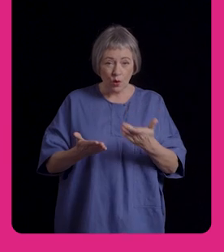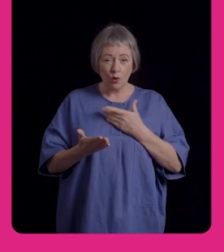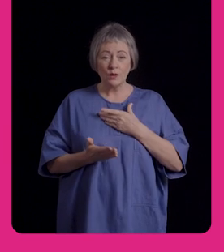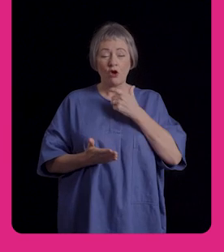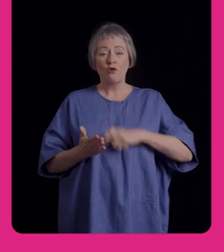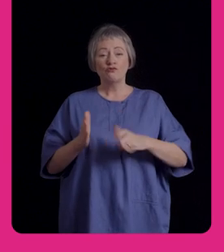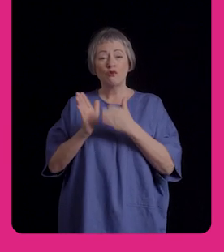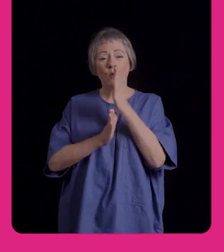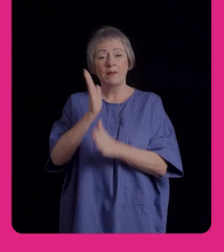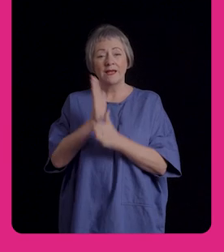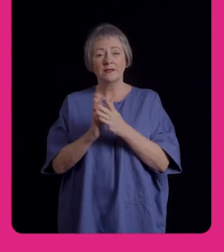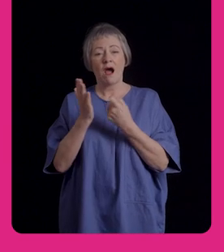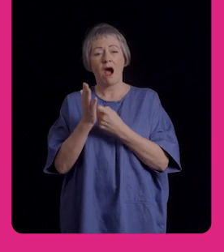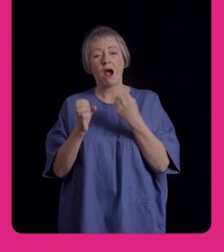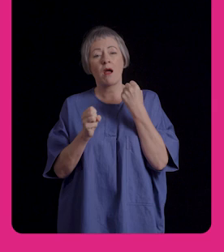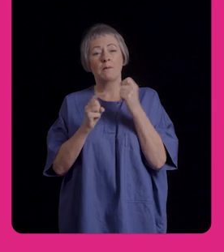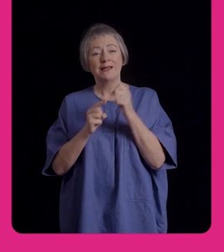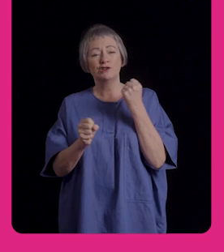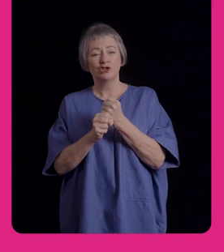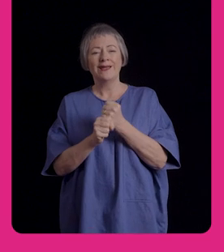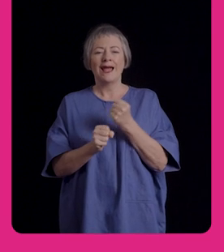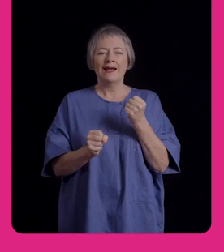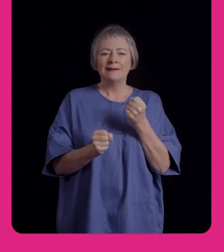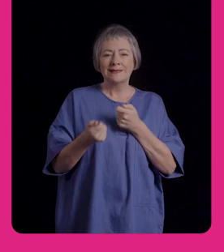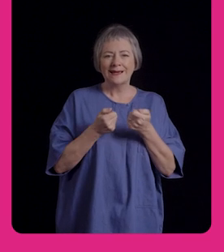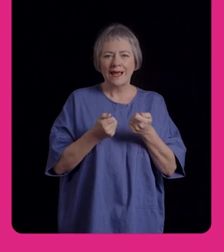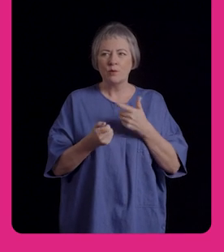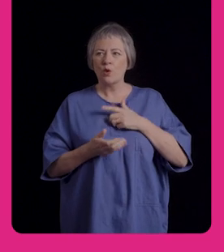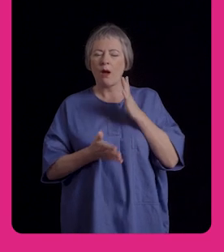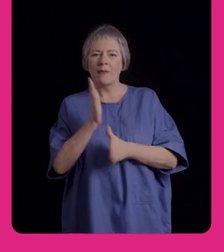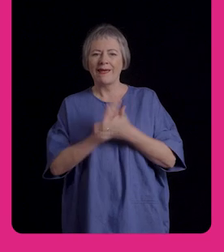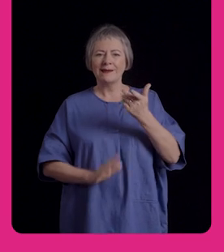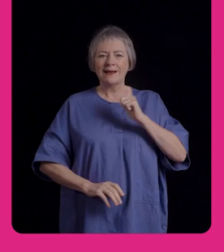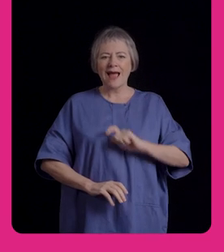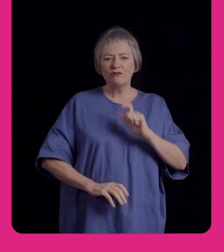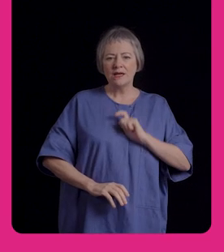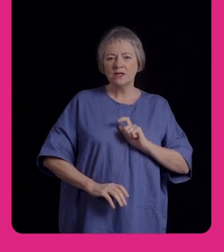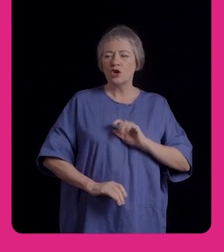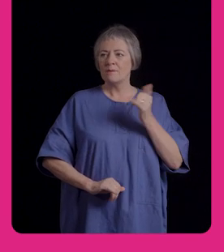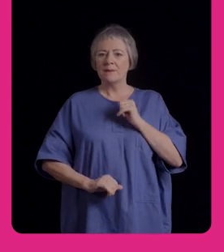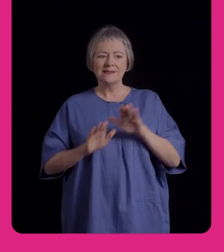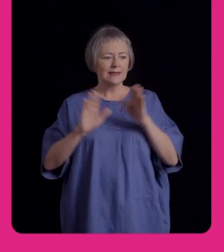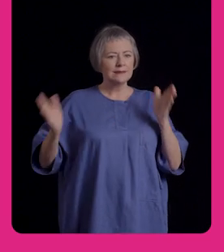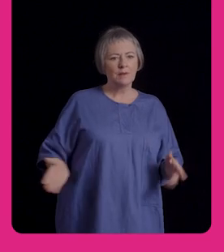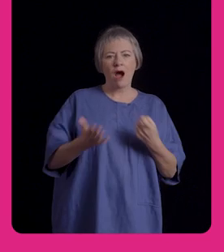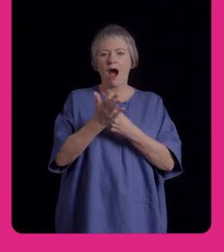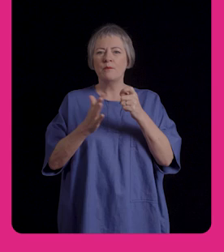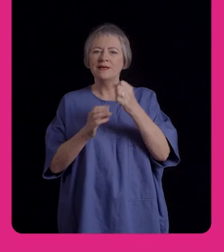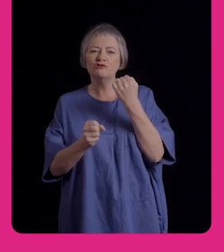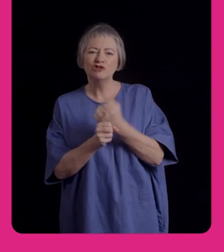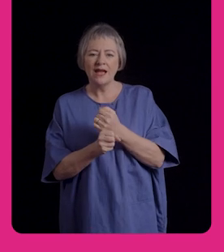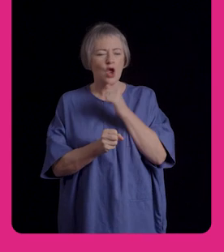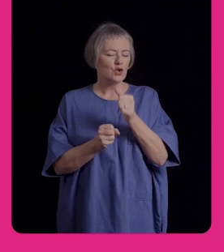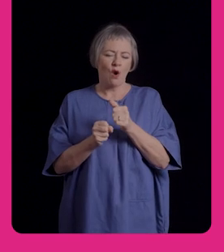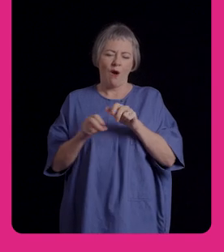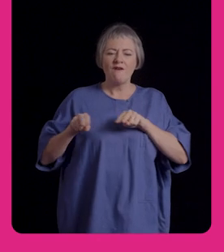a role-playing game or RPG basically just means a game where you're playing as a character. You might hear people say tabletop RPGs, which is just to say